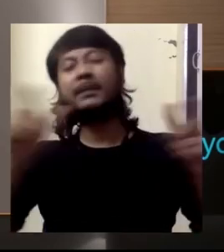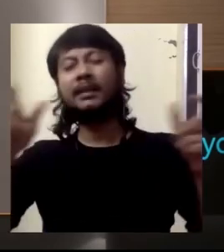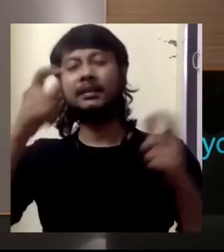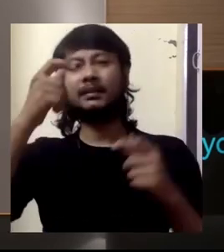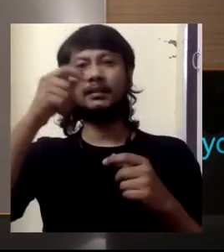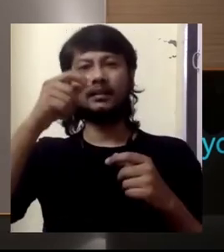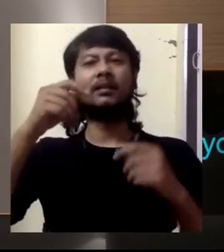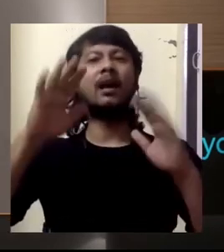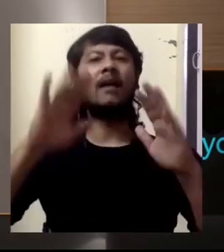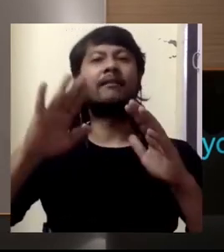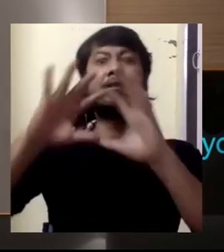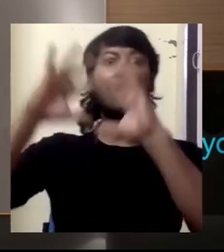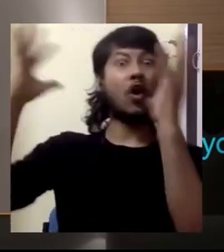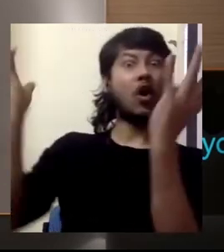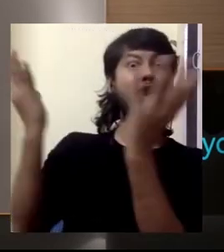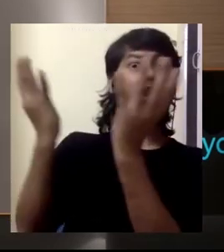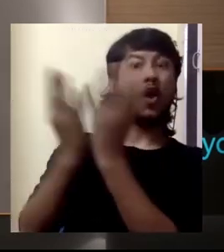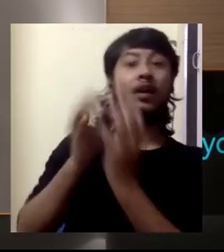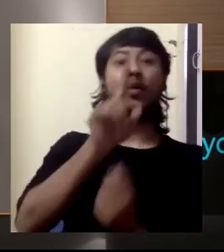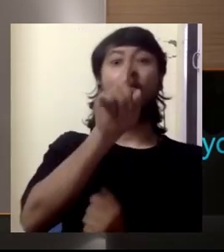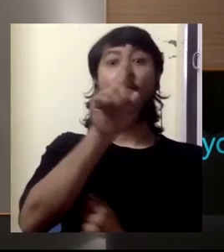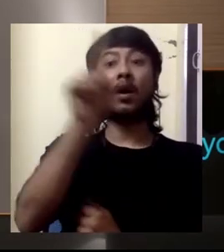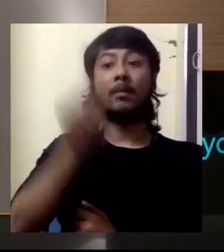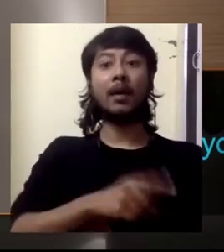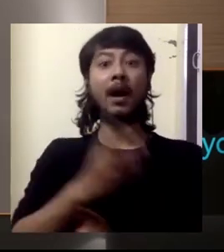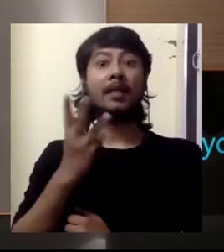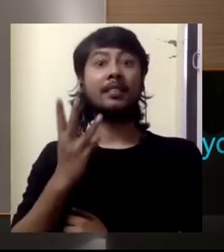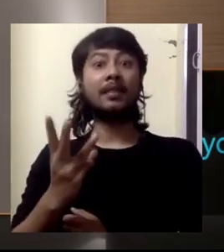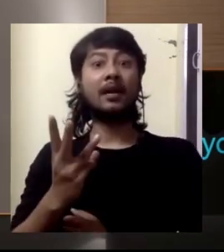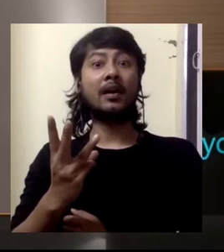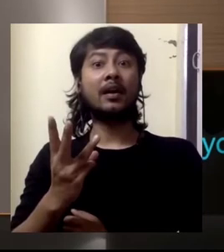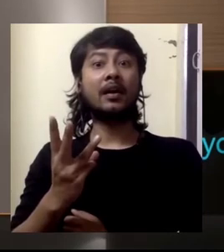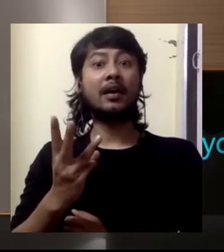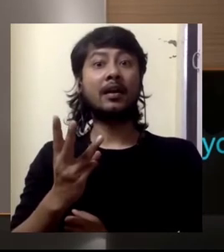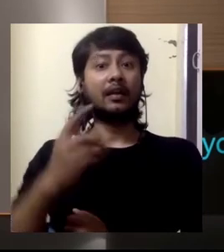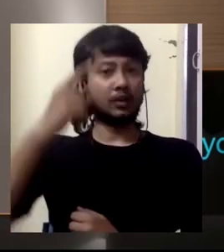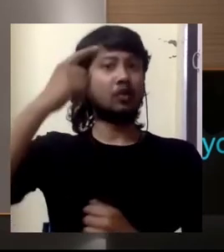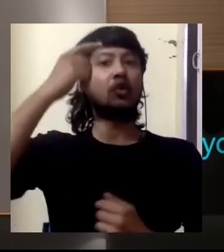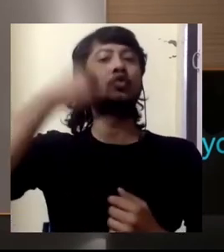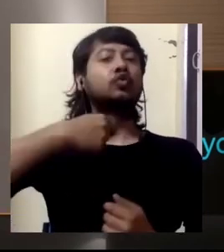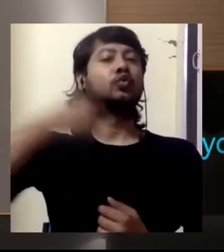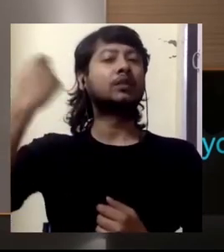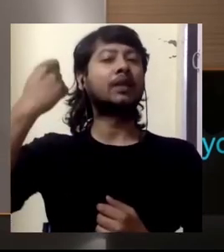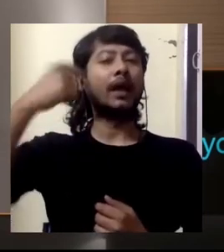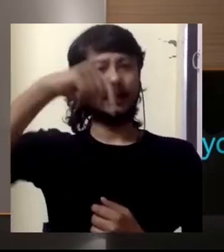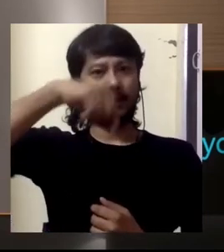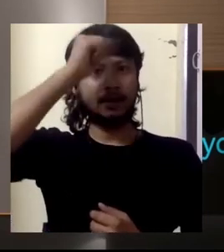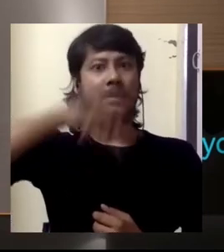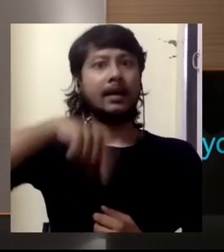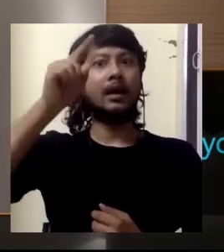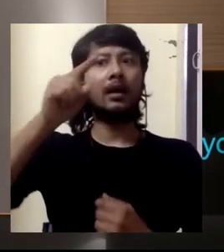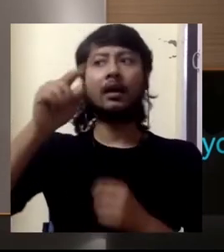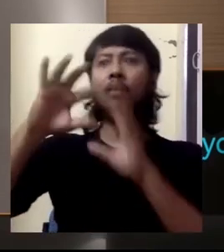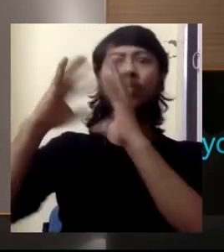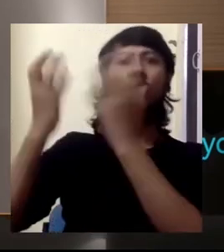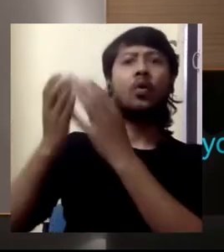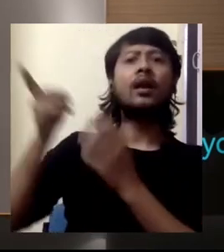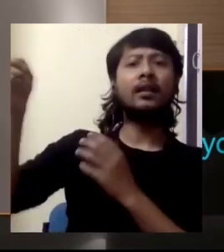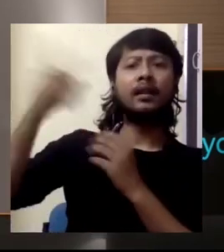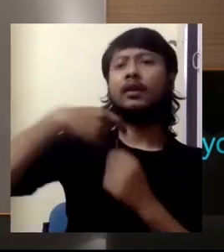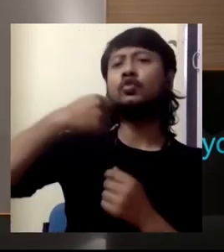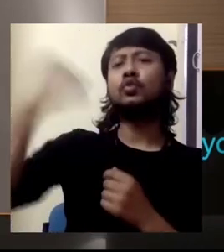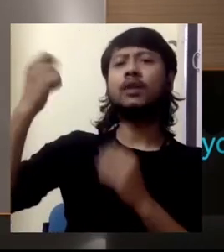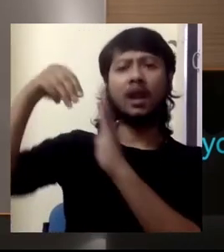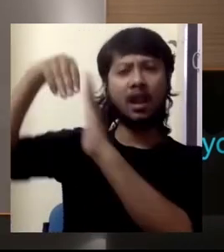of the world sits in India. 1/3 suicide. It's the only country where the suicide rates are rising. I don't know if you know, there is a